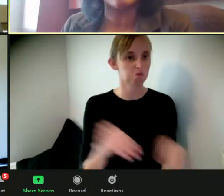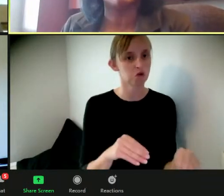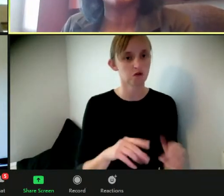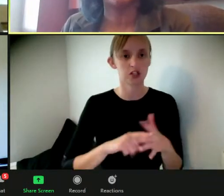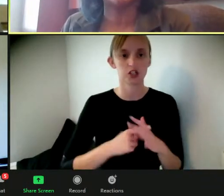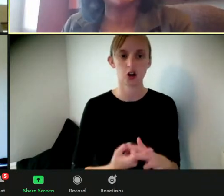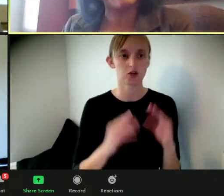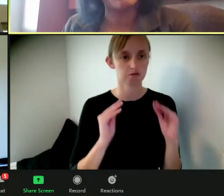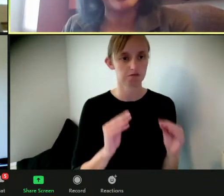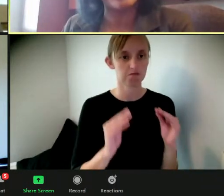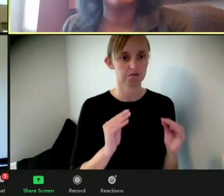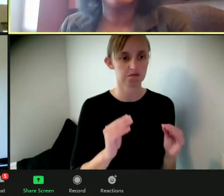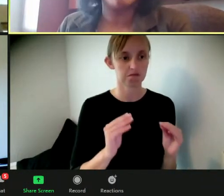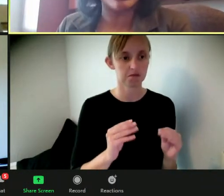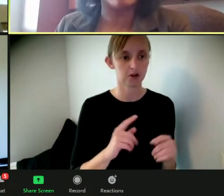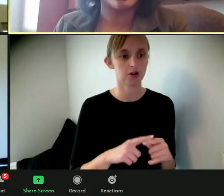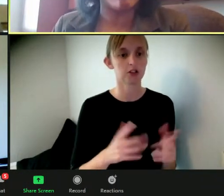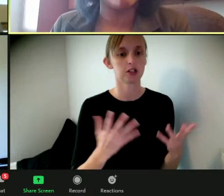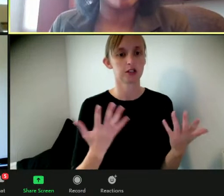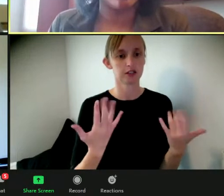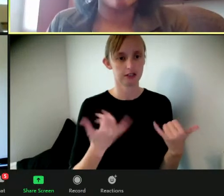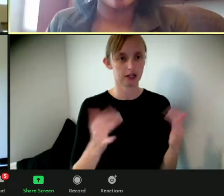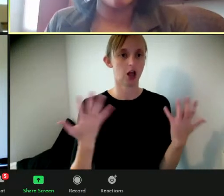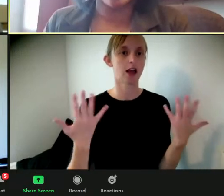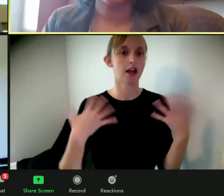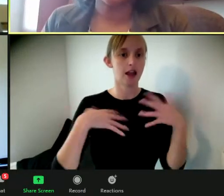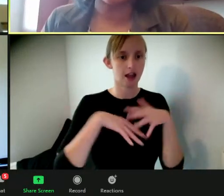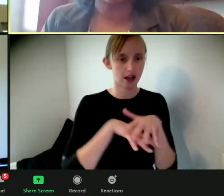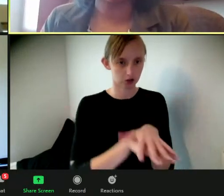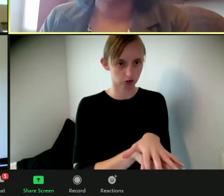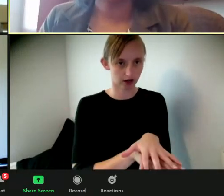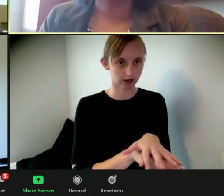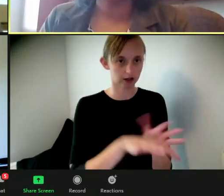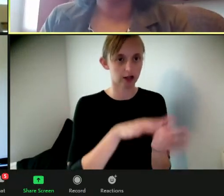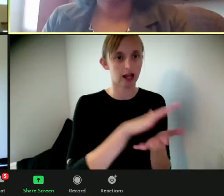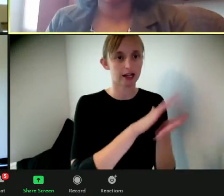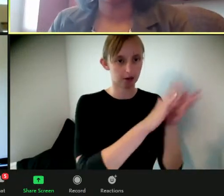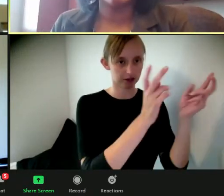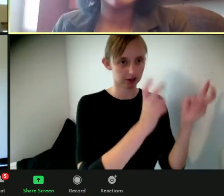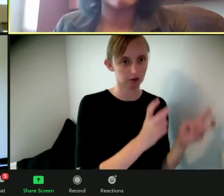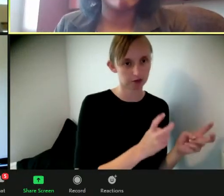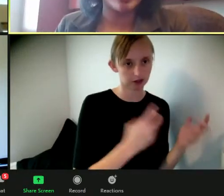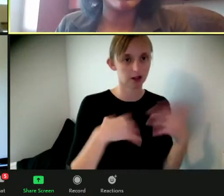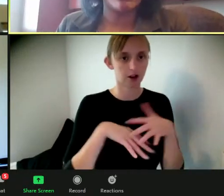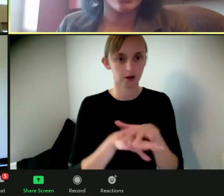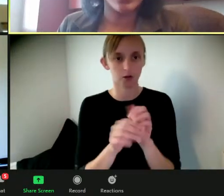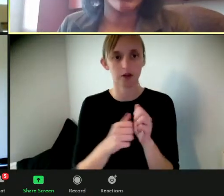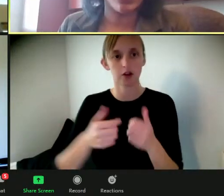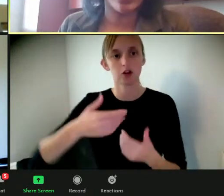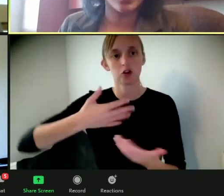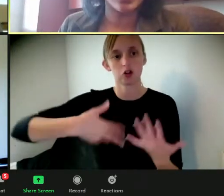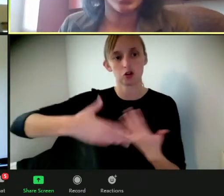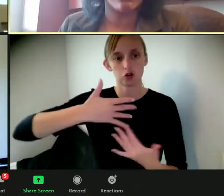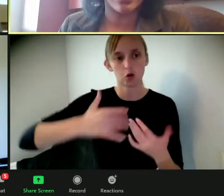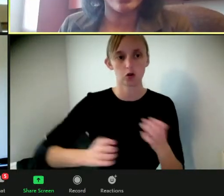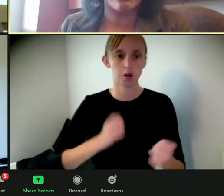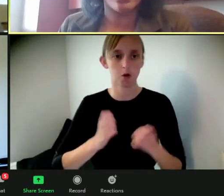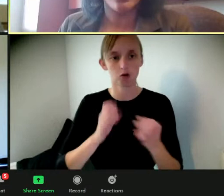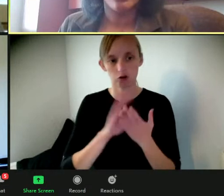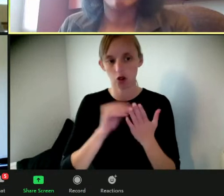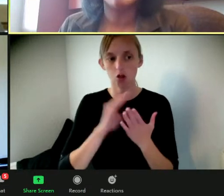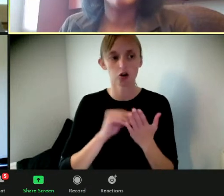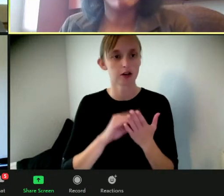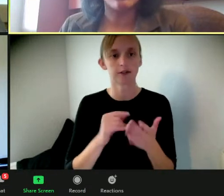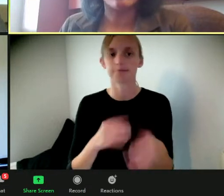looked like, it was still integrated with social emotional learning, which has really been important. And it's been a celebration for us for where we're starting right